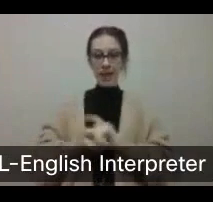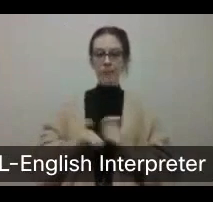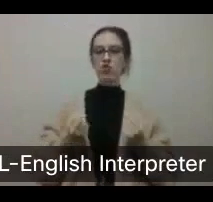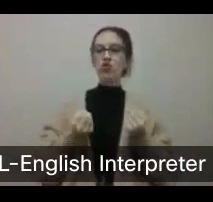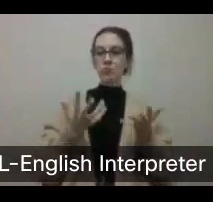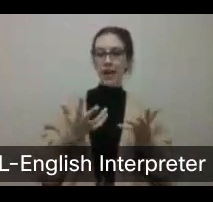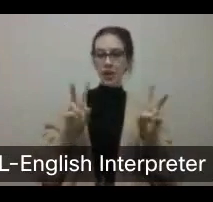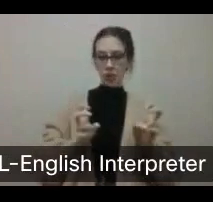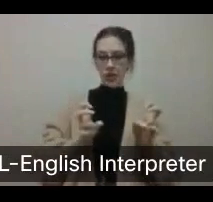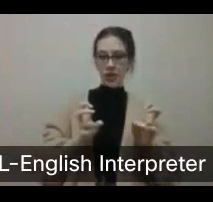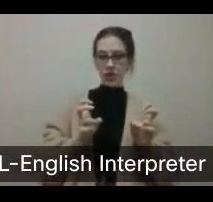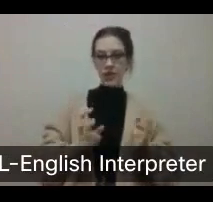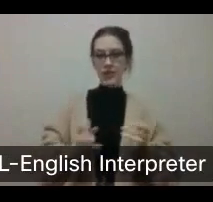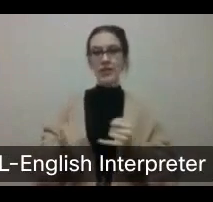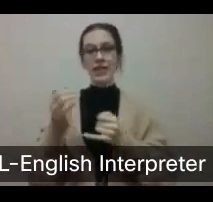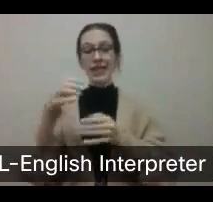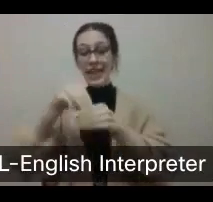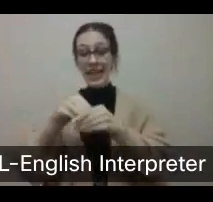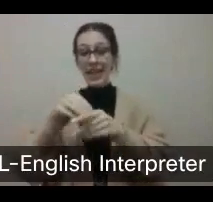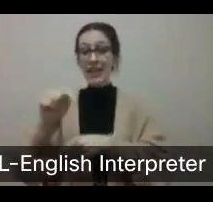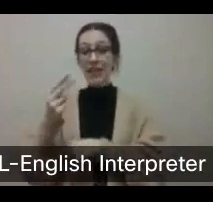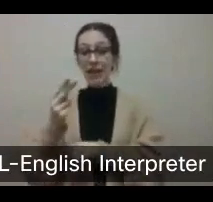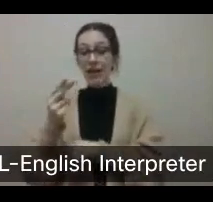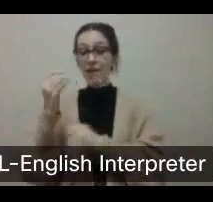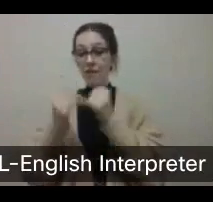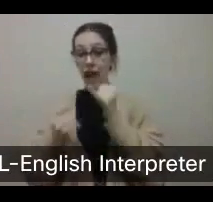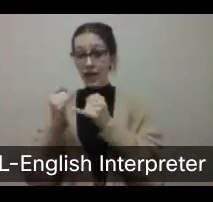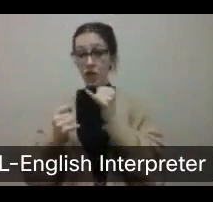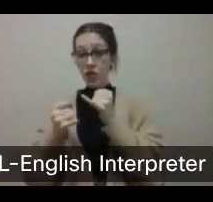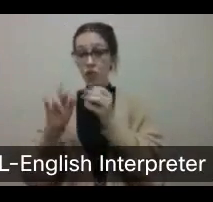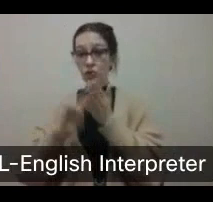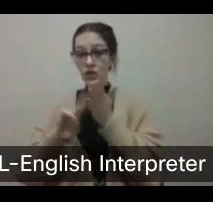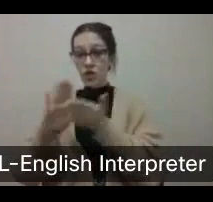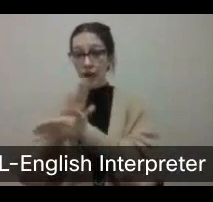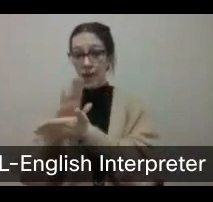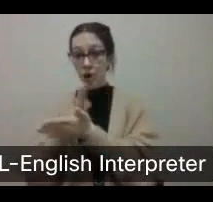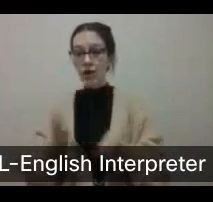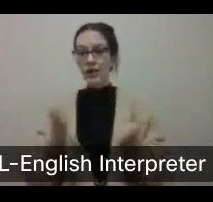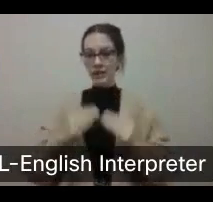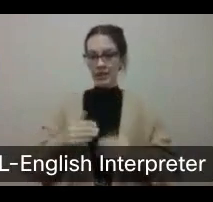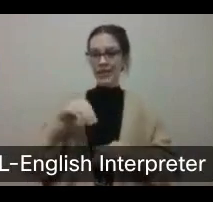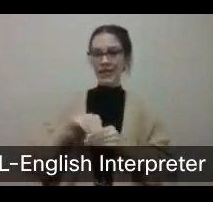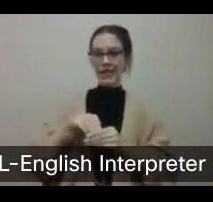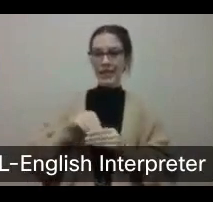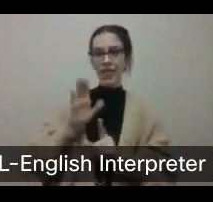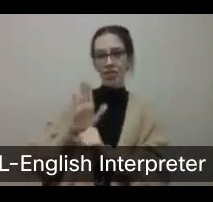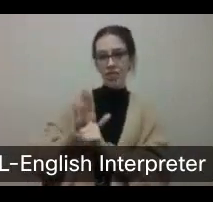So again, we're following the original sentence very closely. Only a few words or phrases have been changed out, words that share the